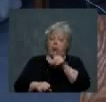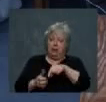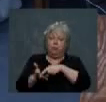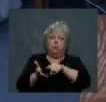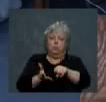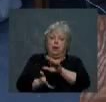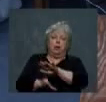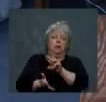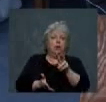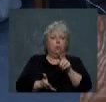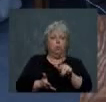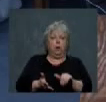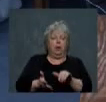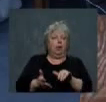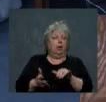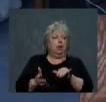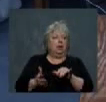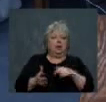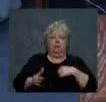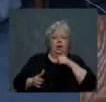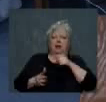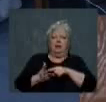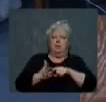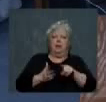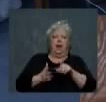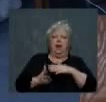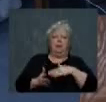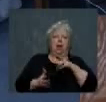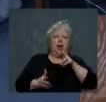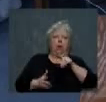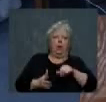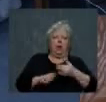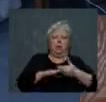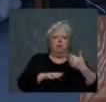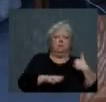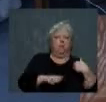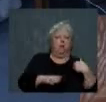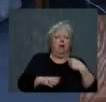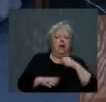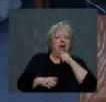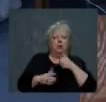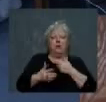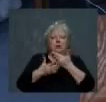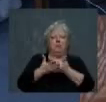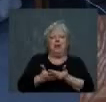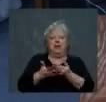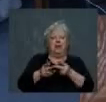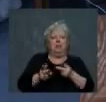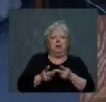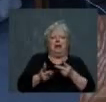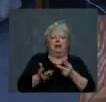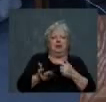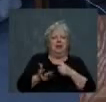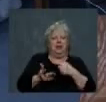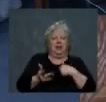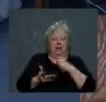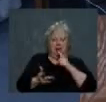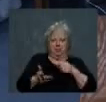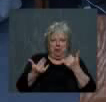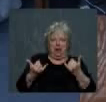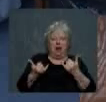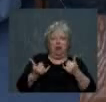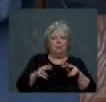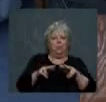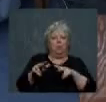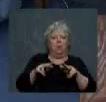If not, if I didn't pay my way out of these places, I wouldn't be where I'm at right now today walking. I probably wouldn't be